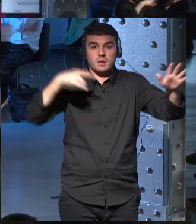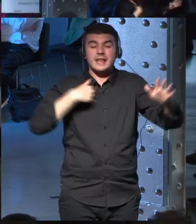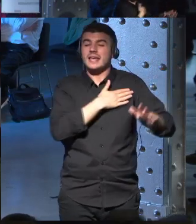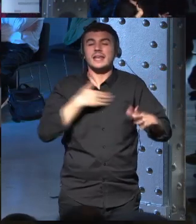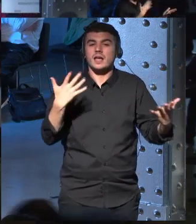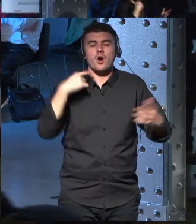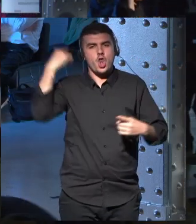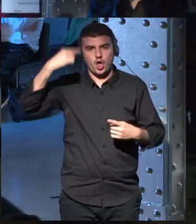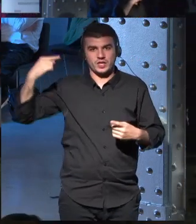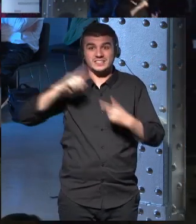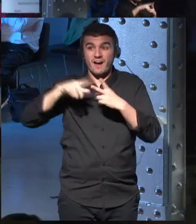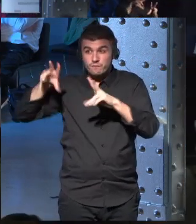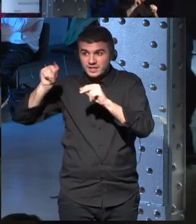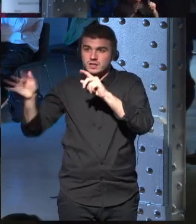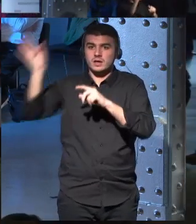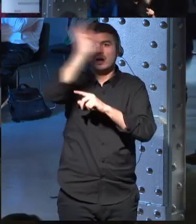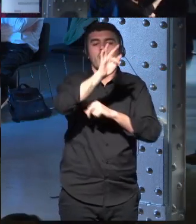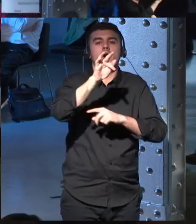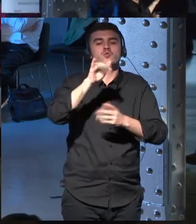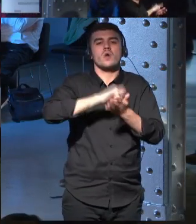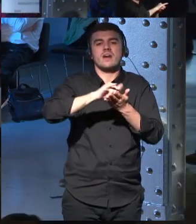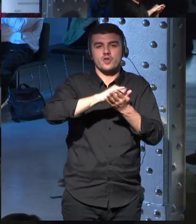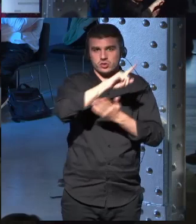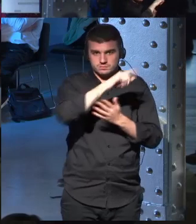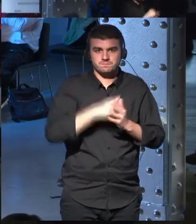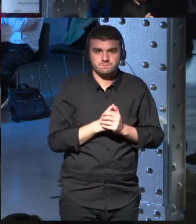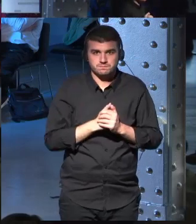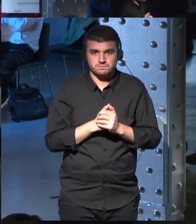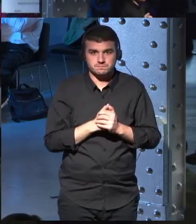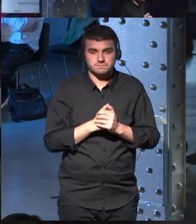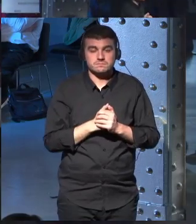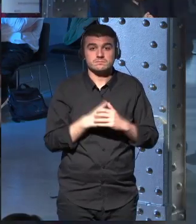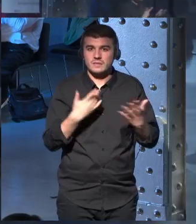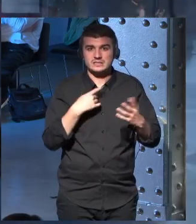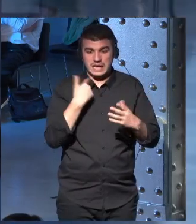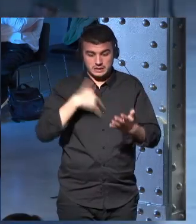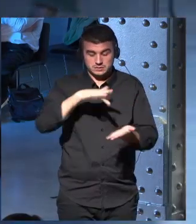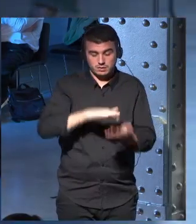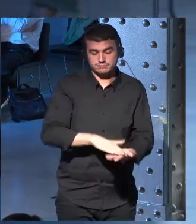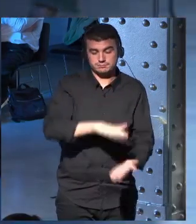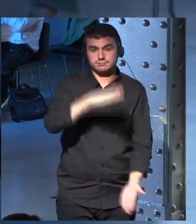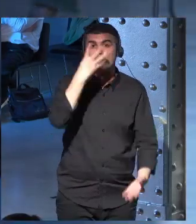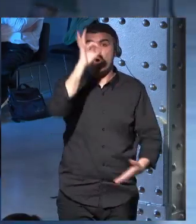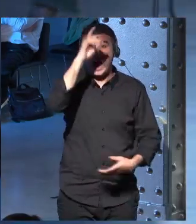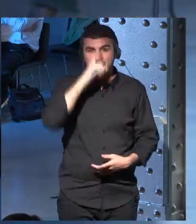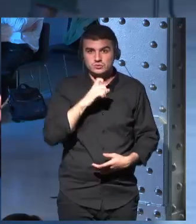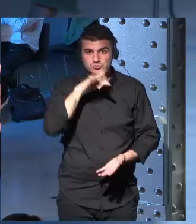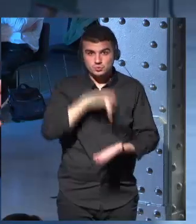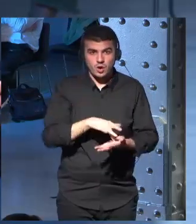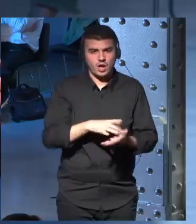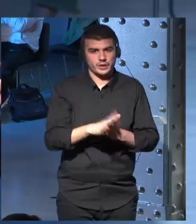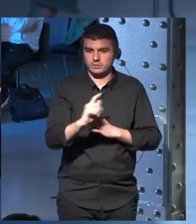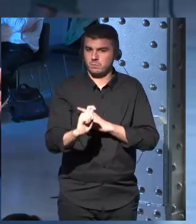Then at the age of 40, he makes a breakthrough. He writes a book called Waiting for the Barbarians, which becomes a